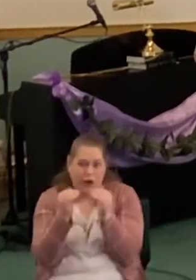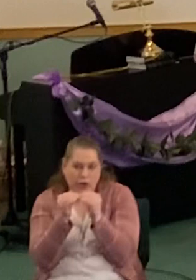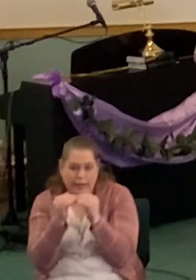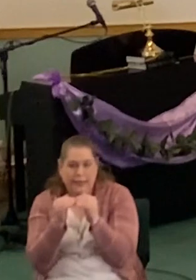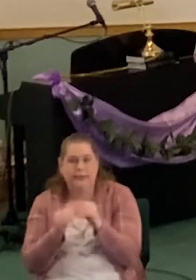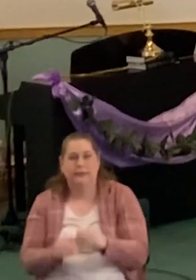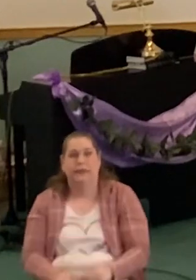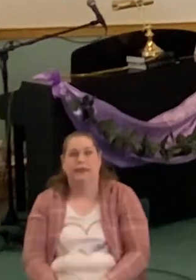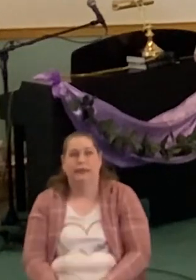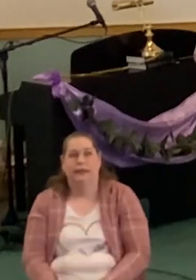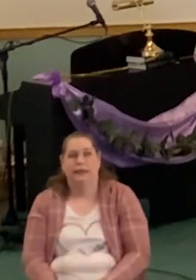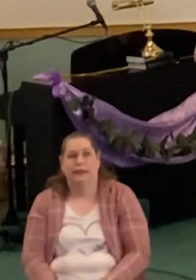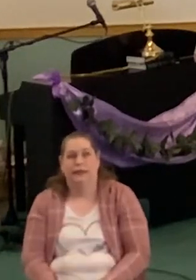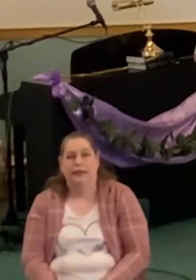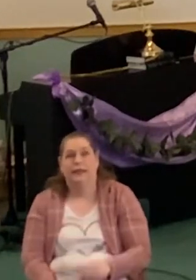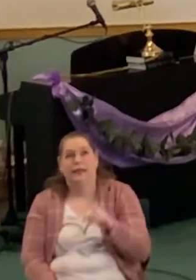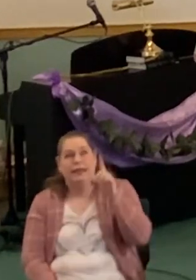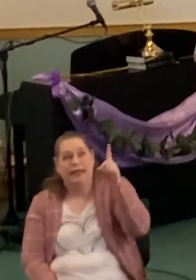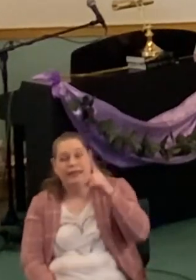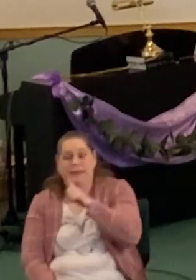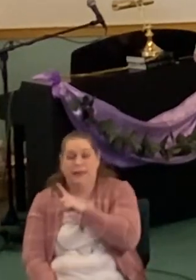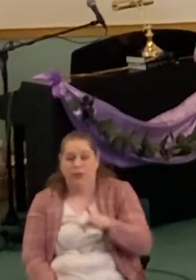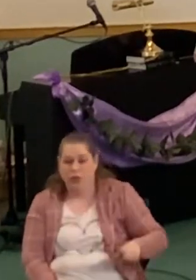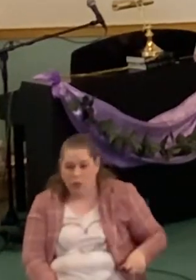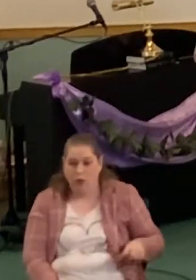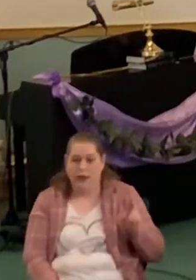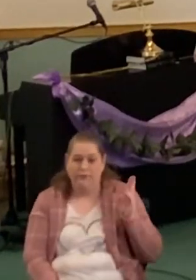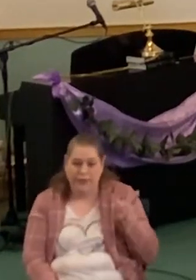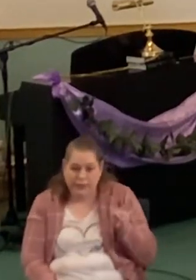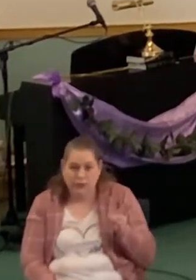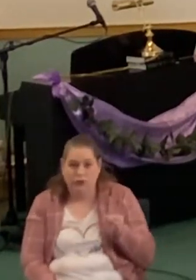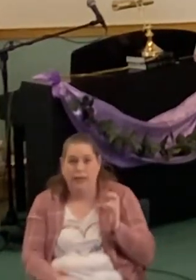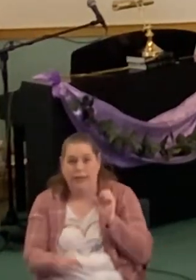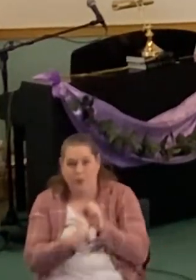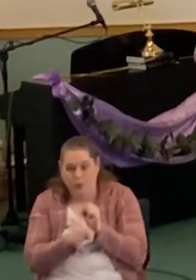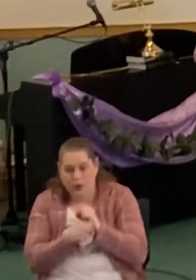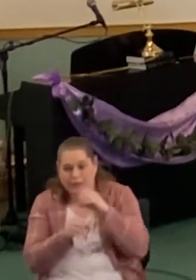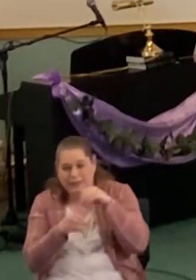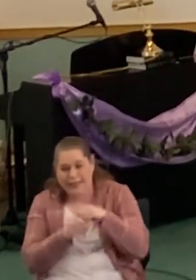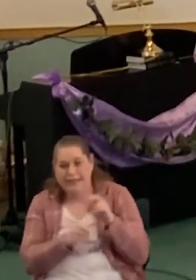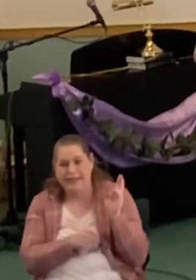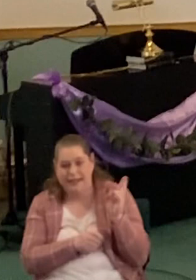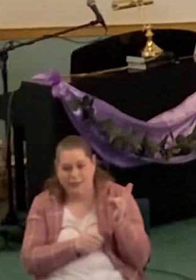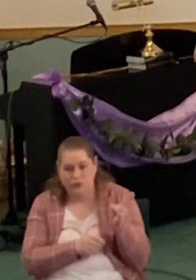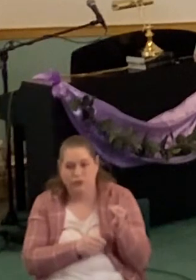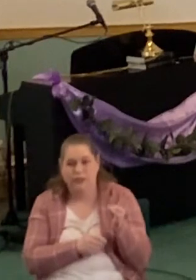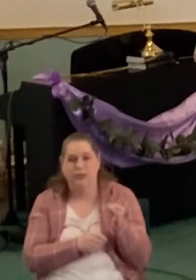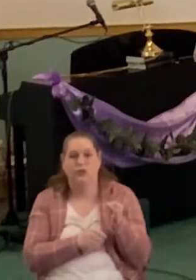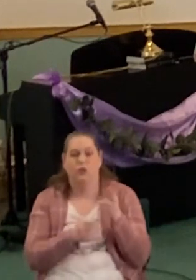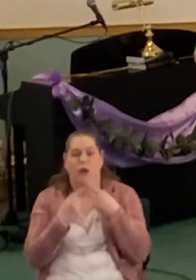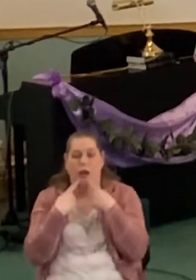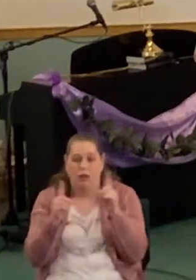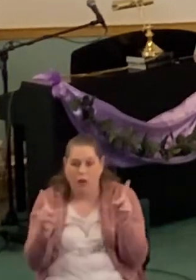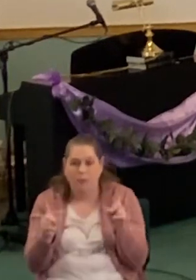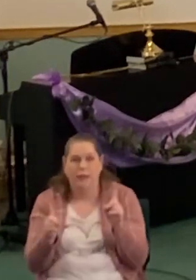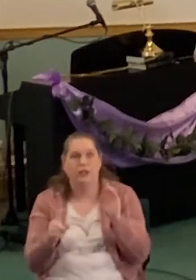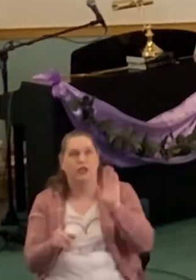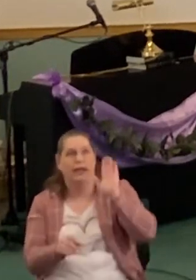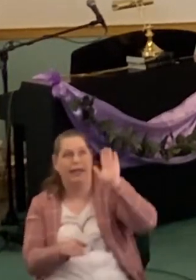sovereign will. He is the Lord of history who works in history to accomplish his purposes."